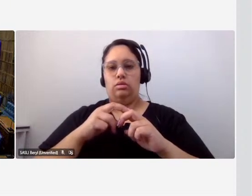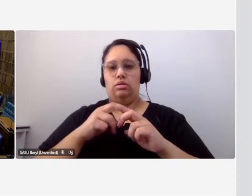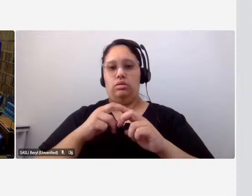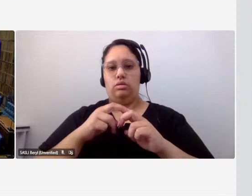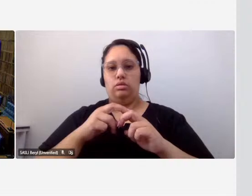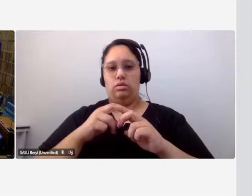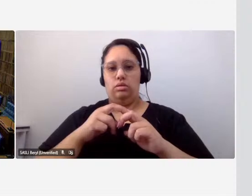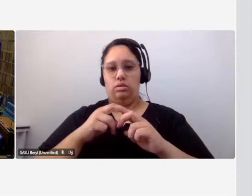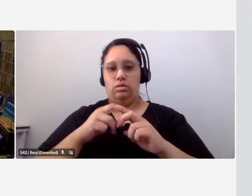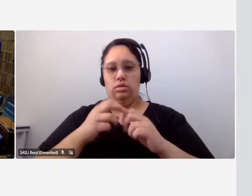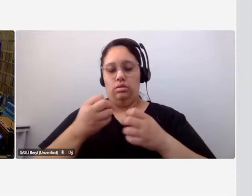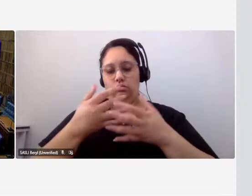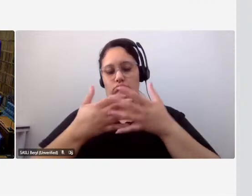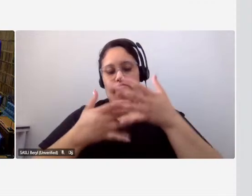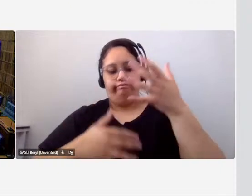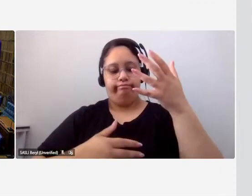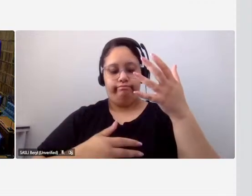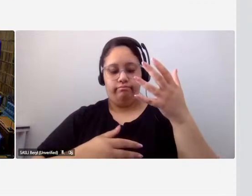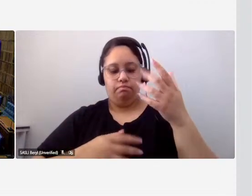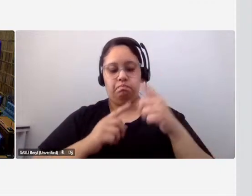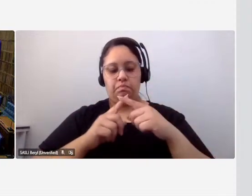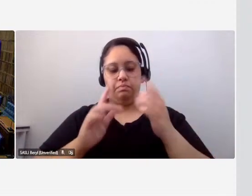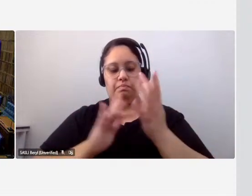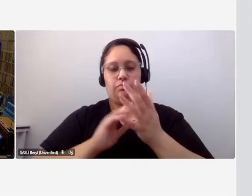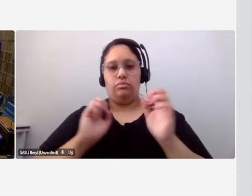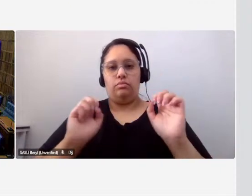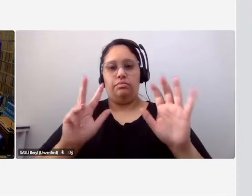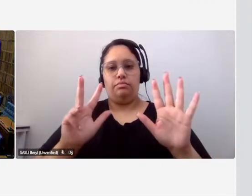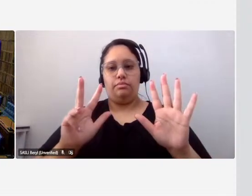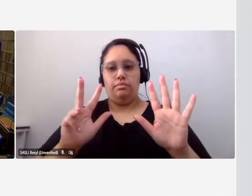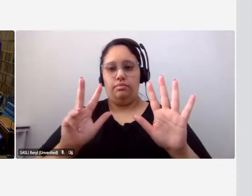Doctor. Just page 8.